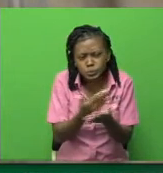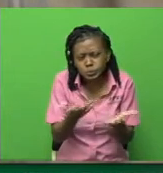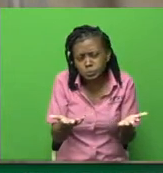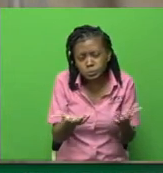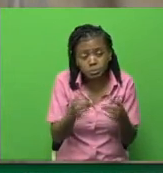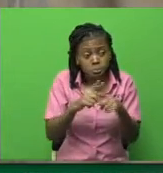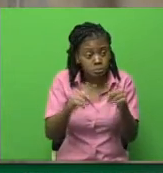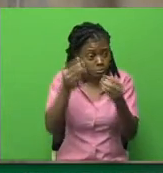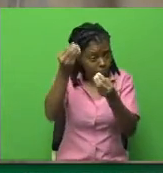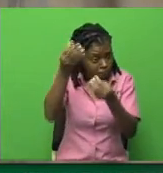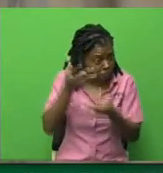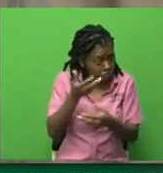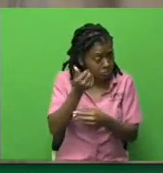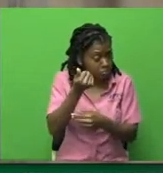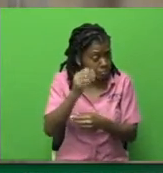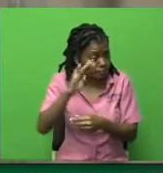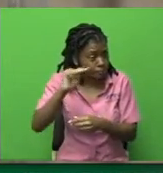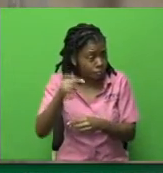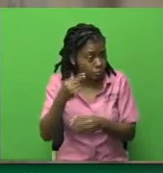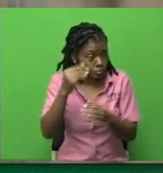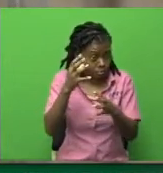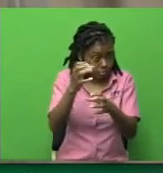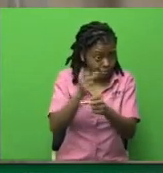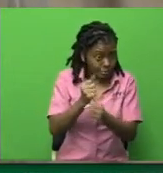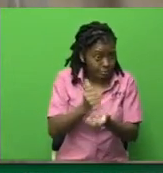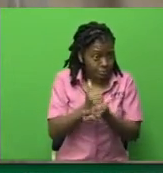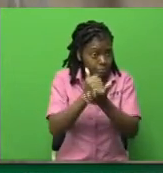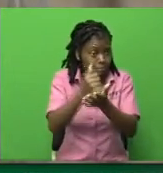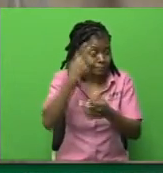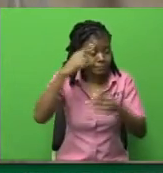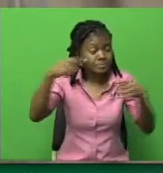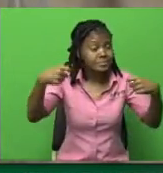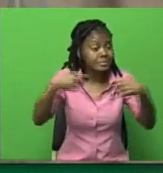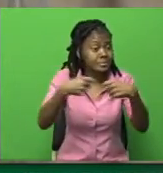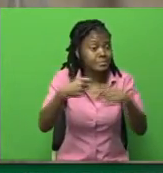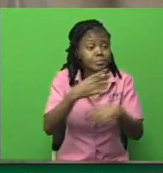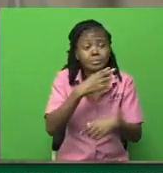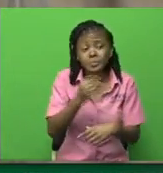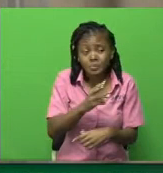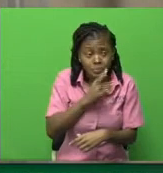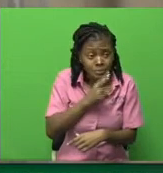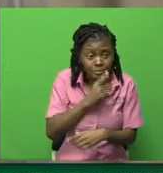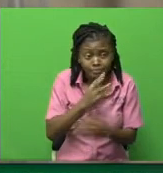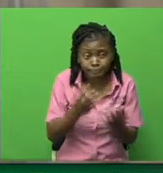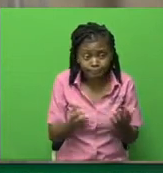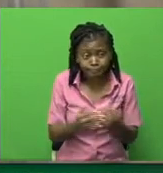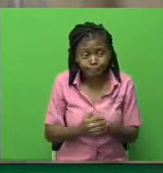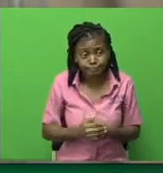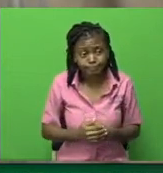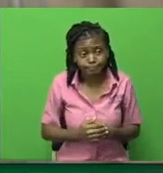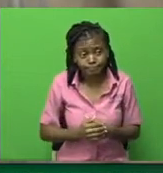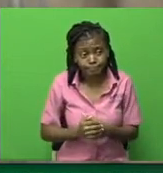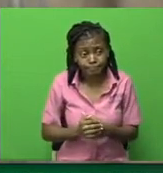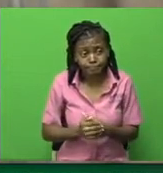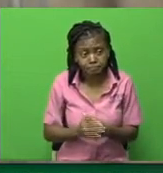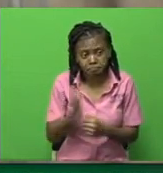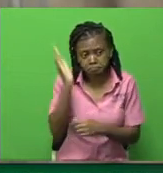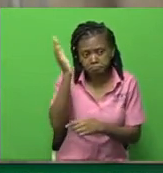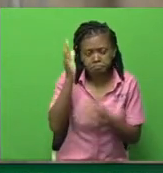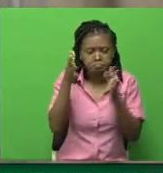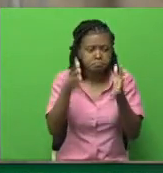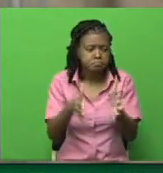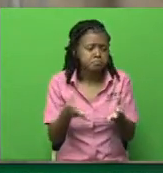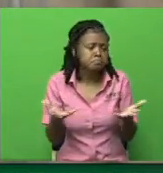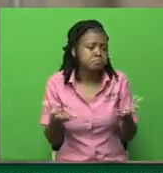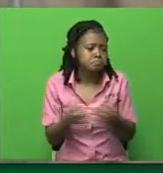will receive rebates with electricity and water Mr Deputy speaker what a